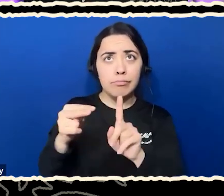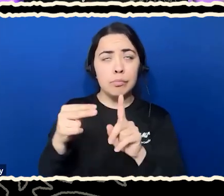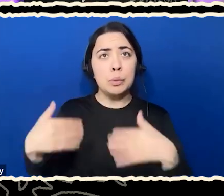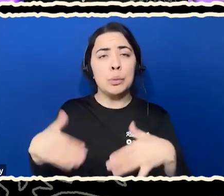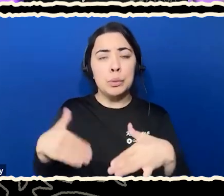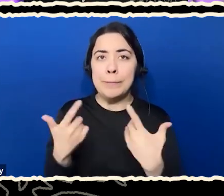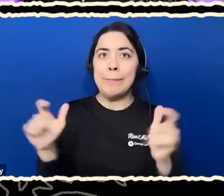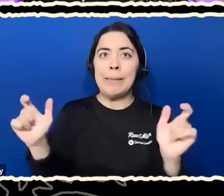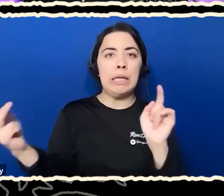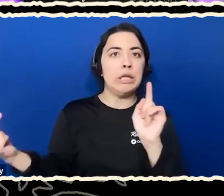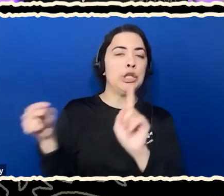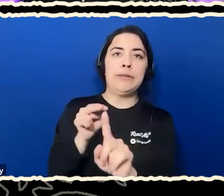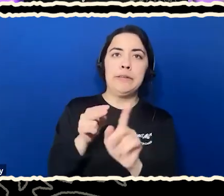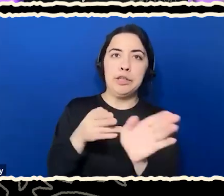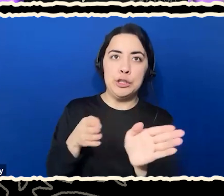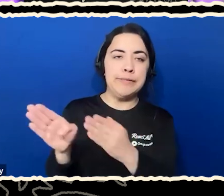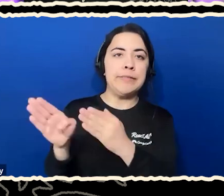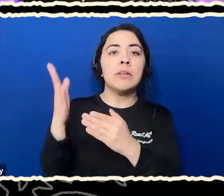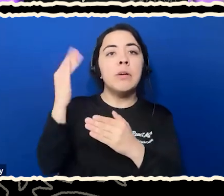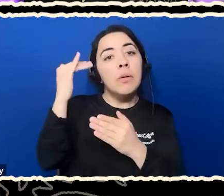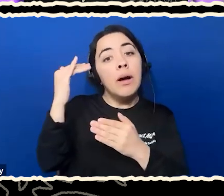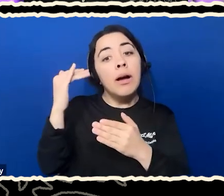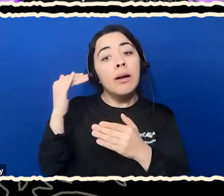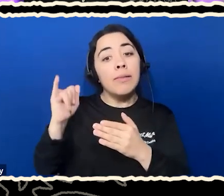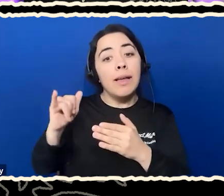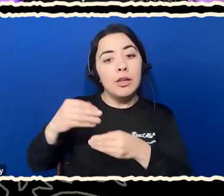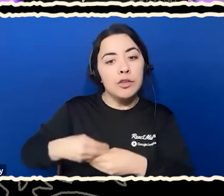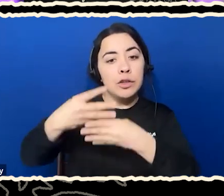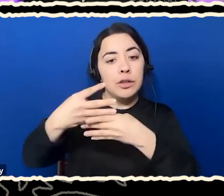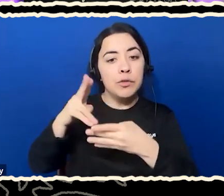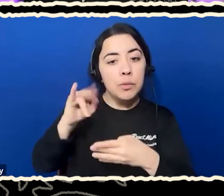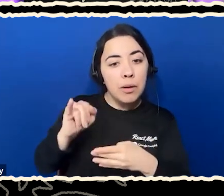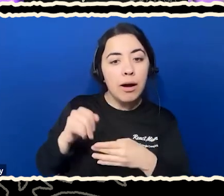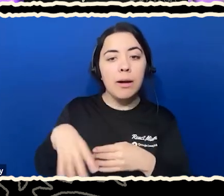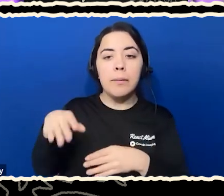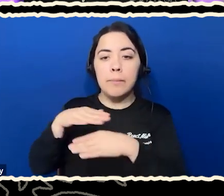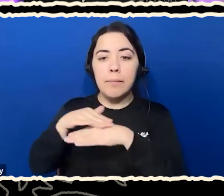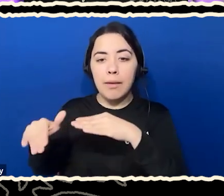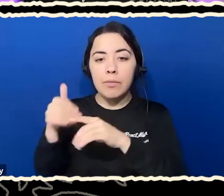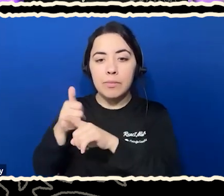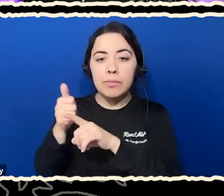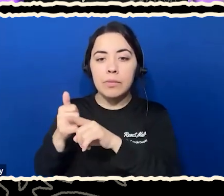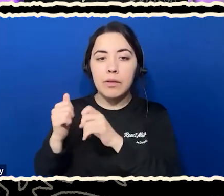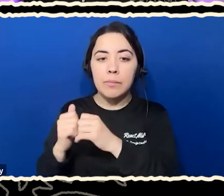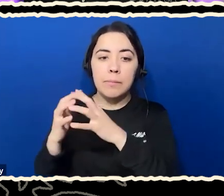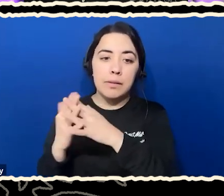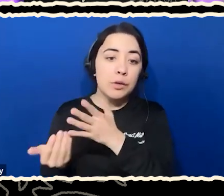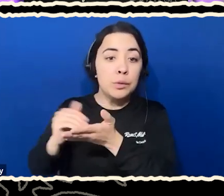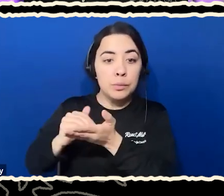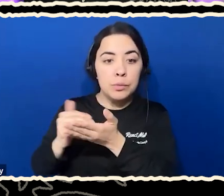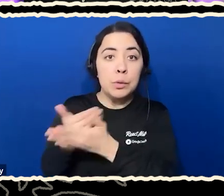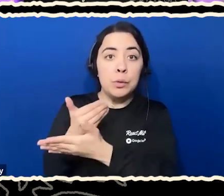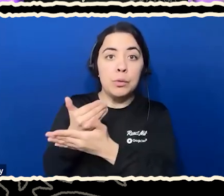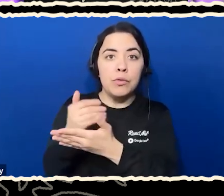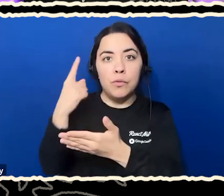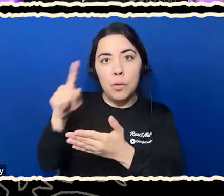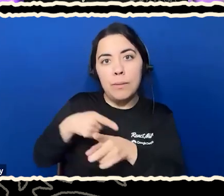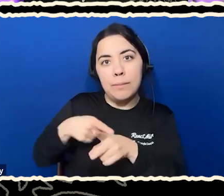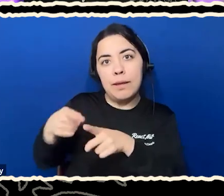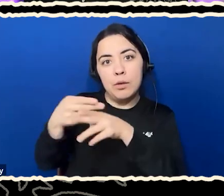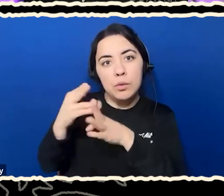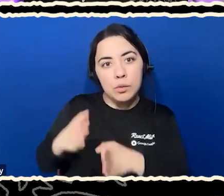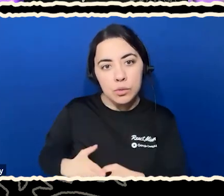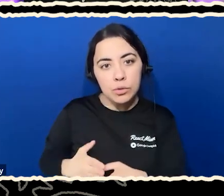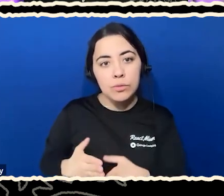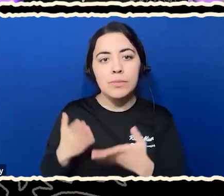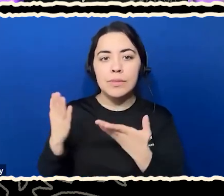picturing generative UI or platforms being entirely rebuilt for agents as the main users. But again, this is a backend framework at most,